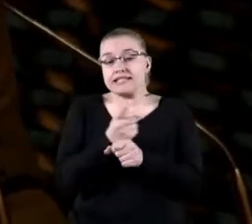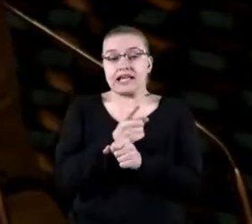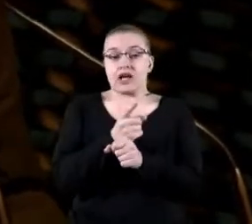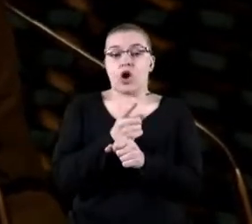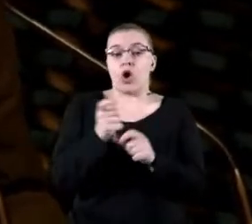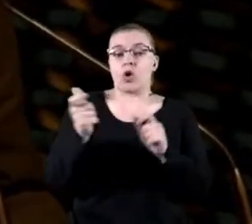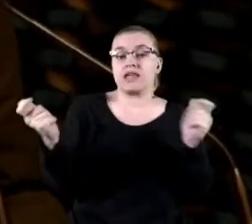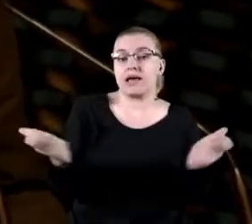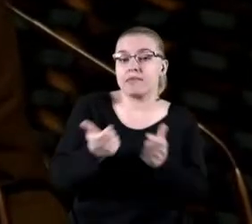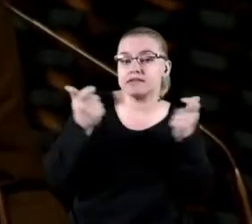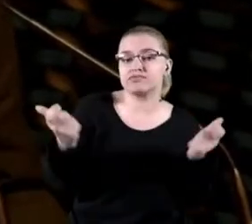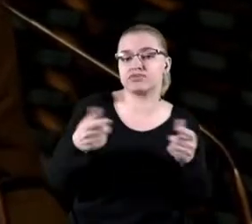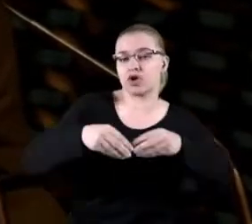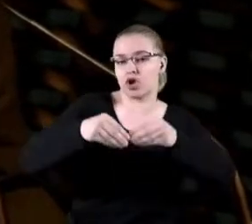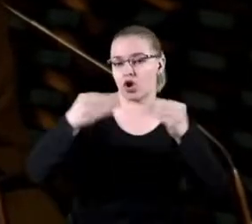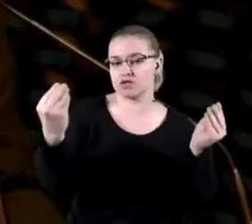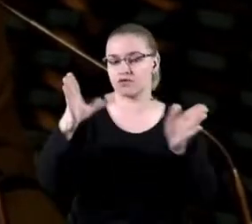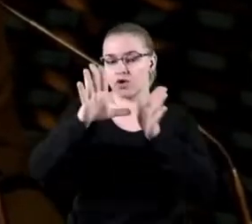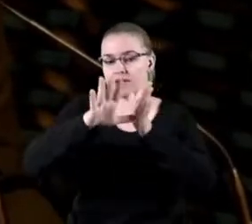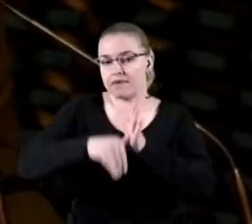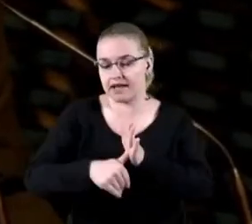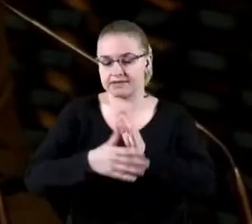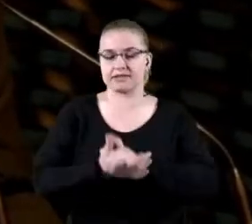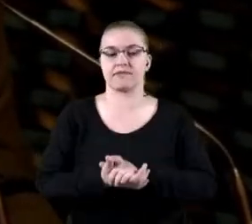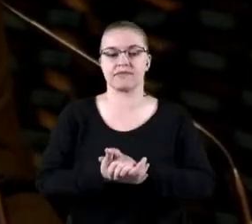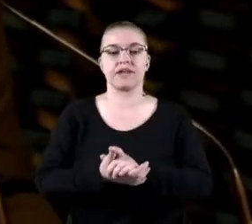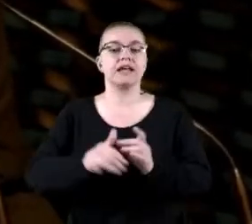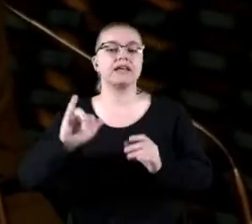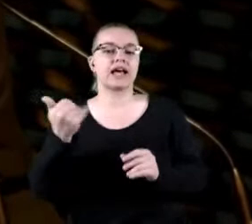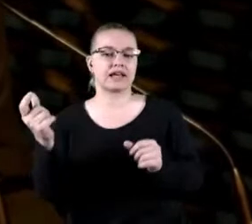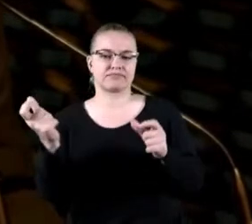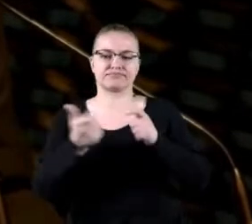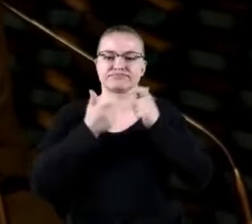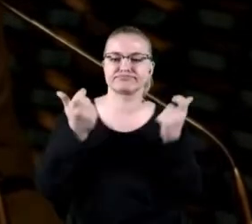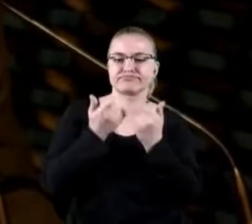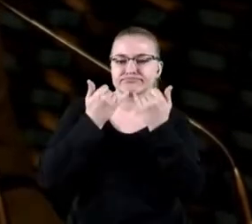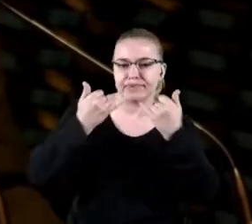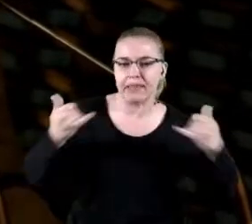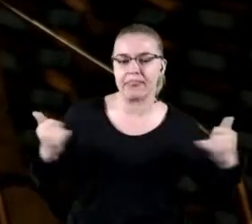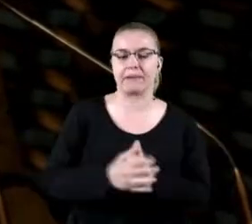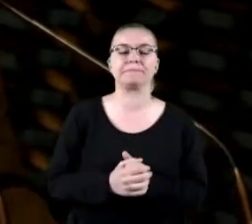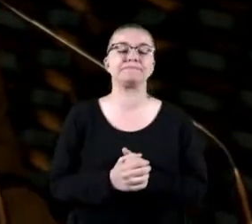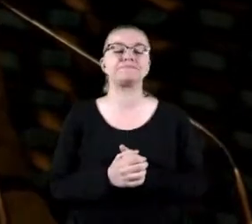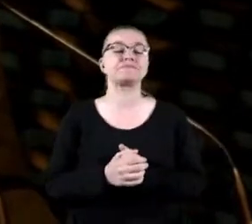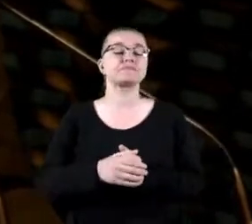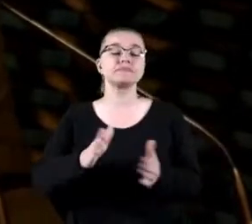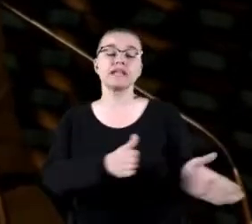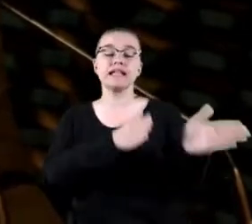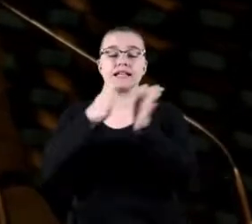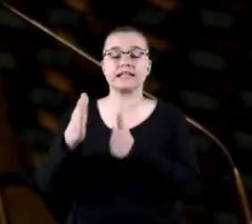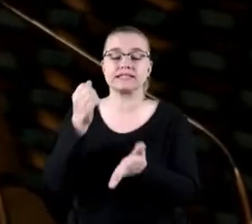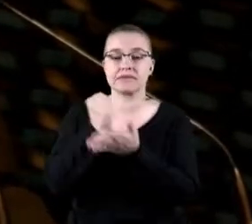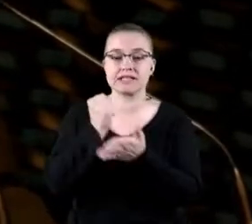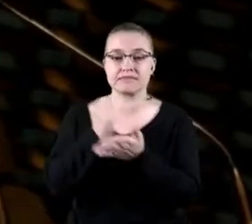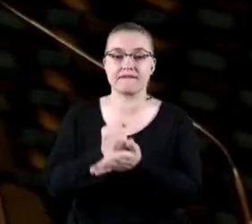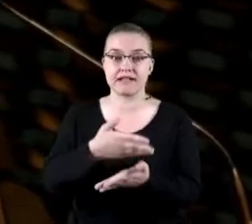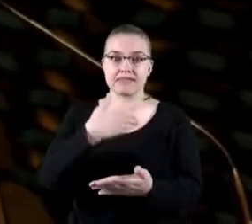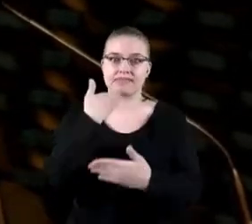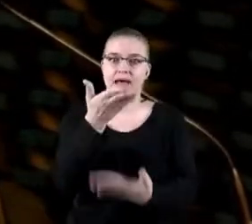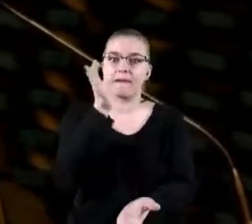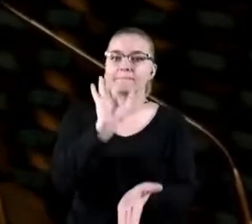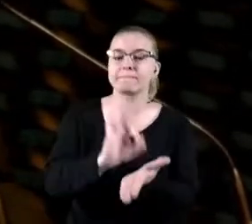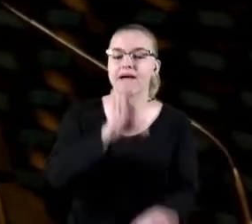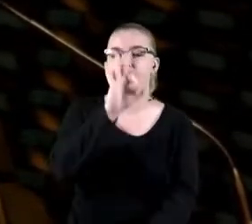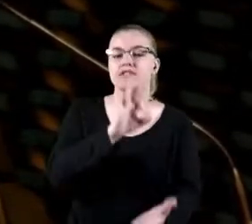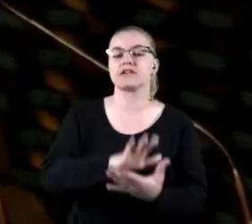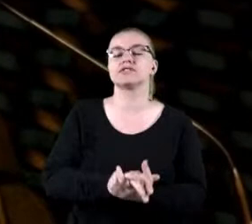what threats we are facing in this aspect. The next issue